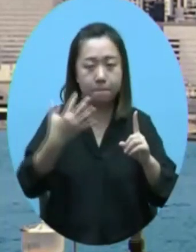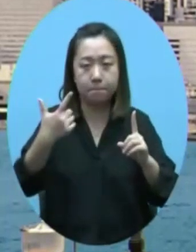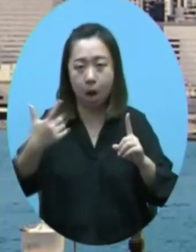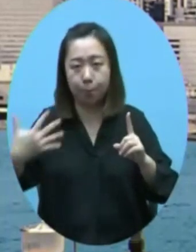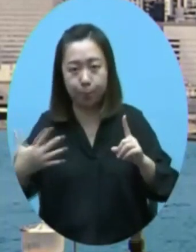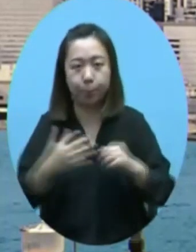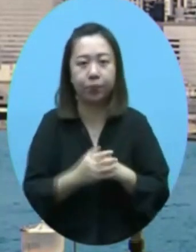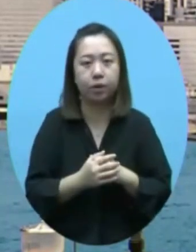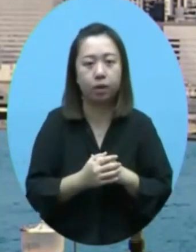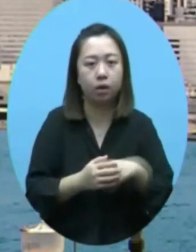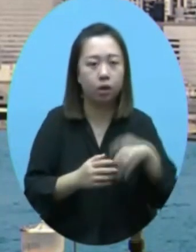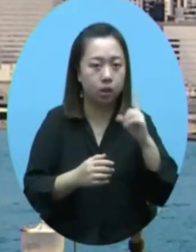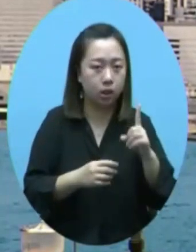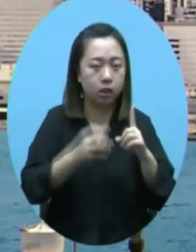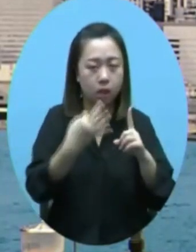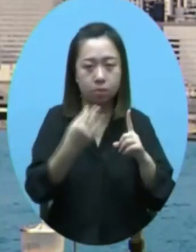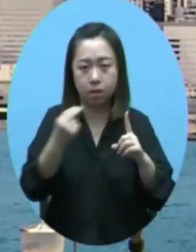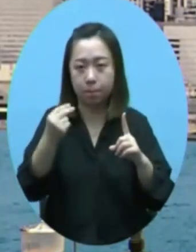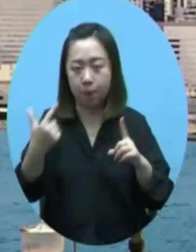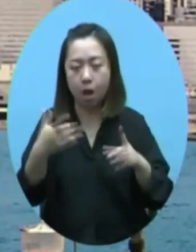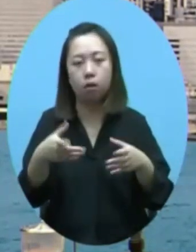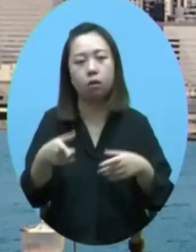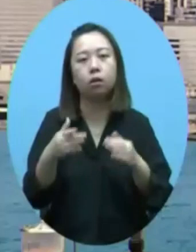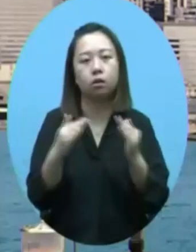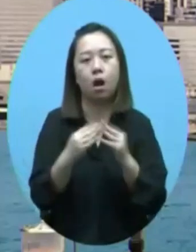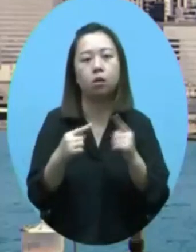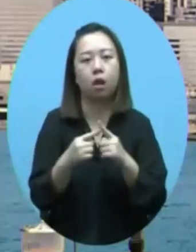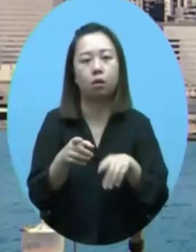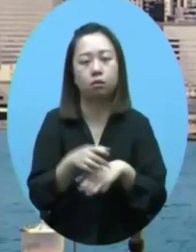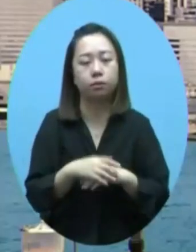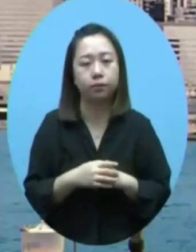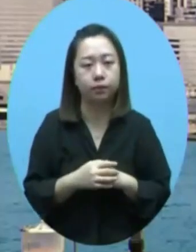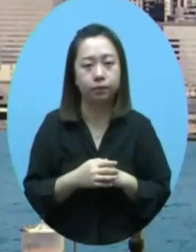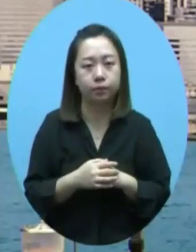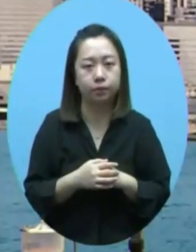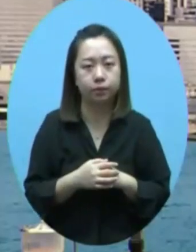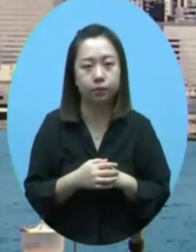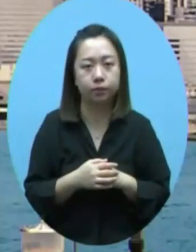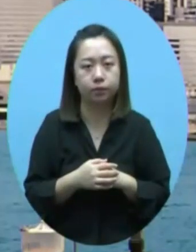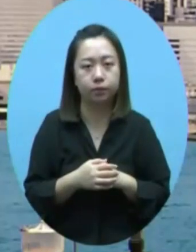and 1385 and 1378 are same family.